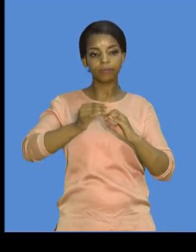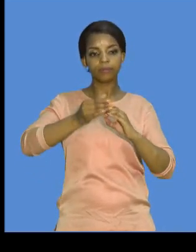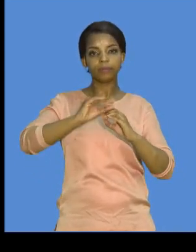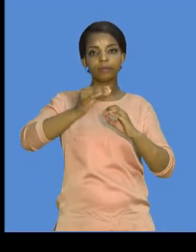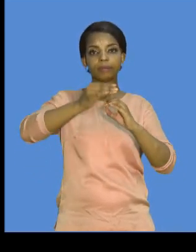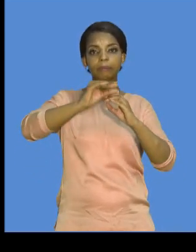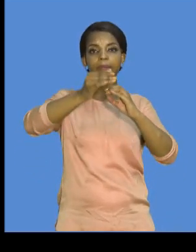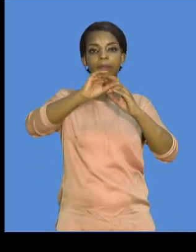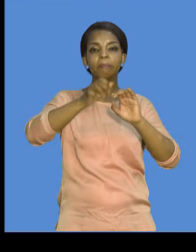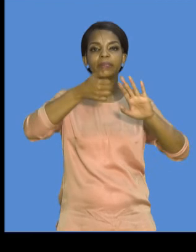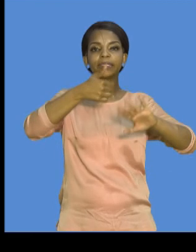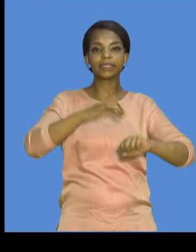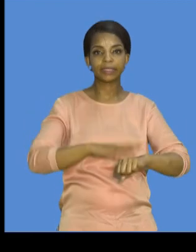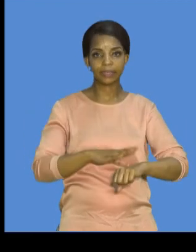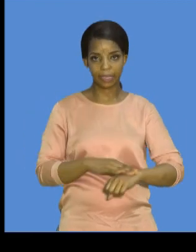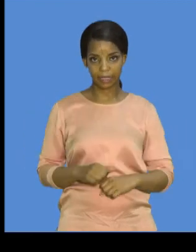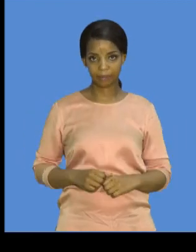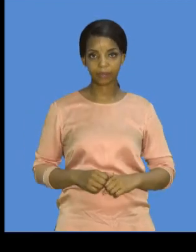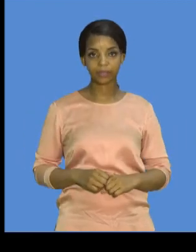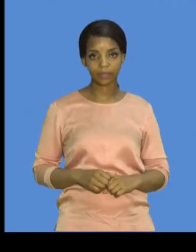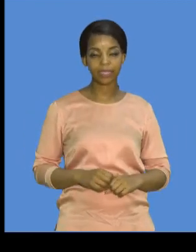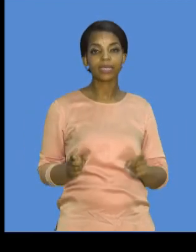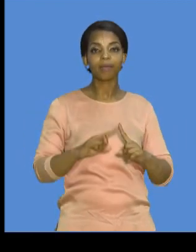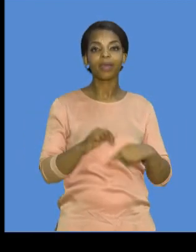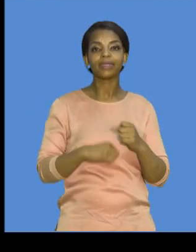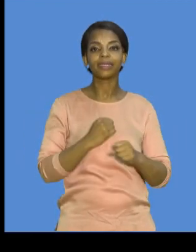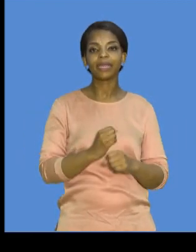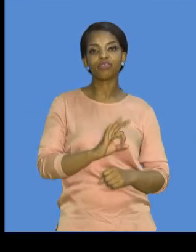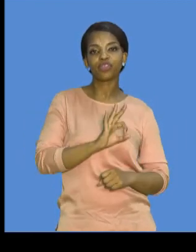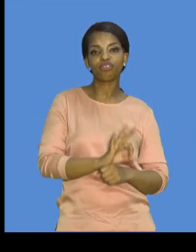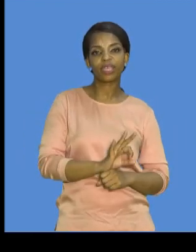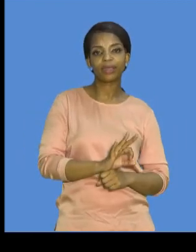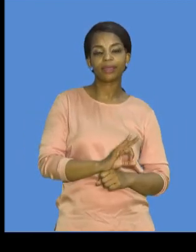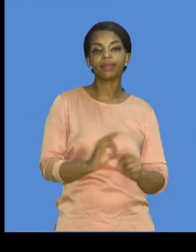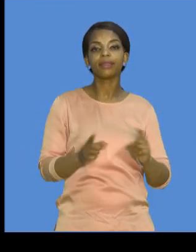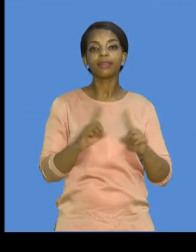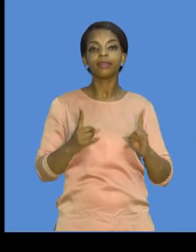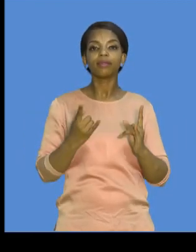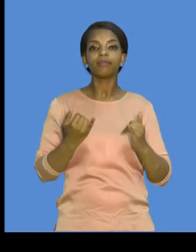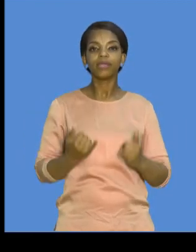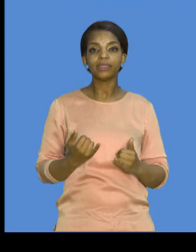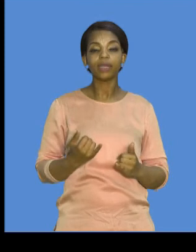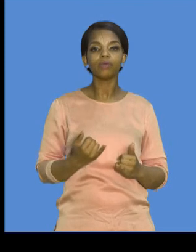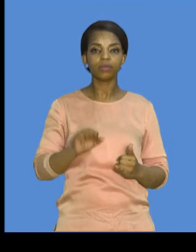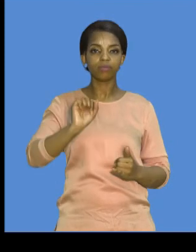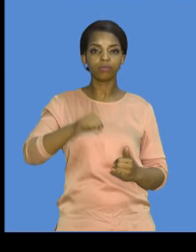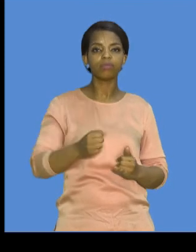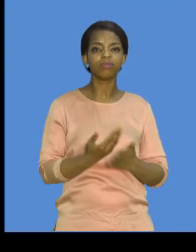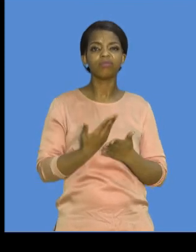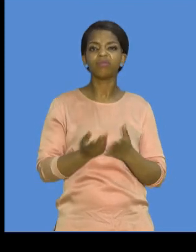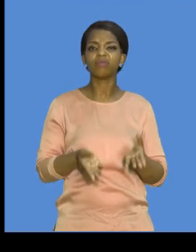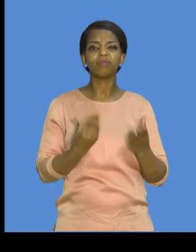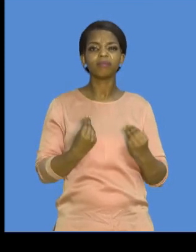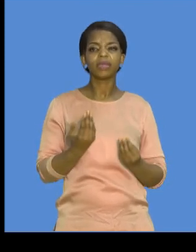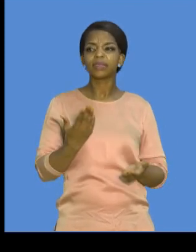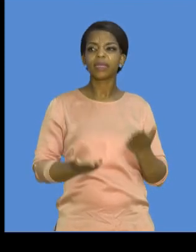times. And then the I was divided by 12 because per annum, yes, they might be getting maybe 8%, but you